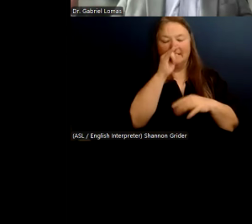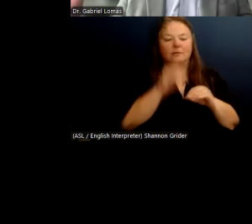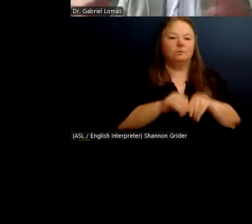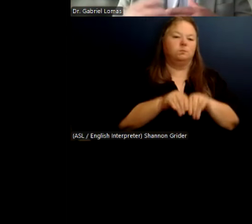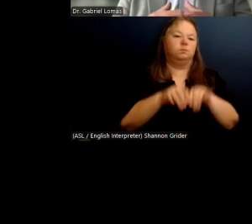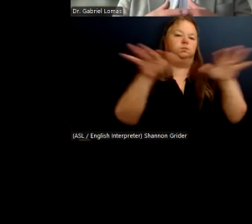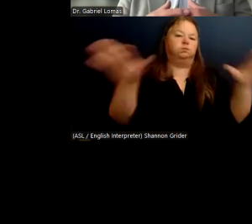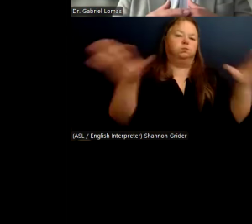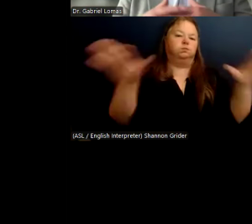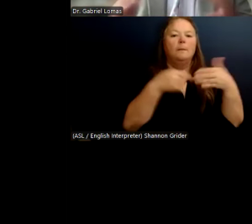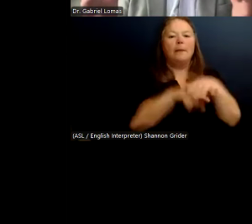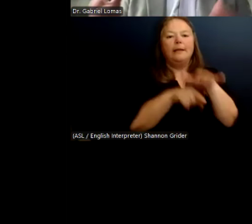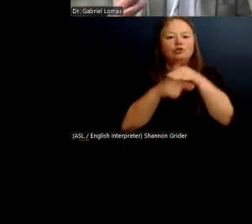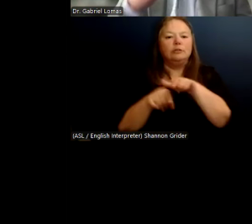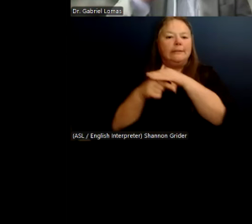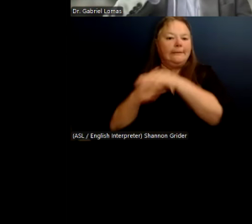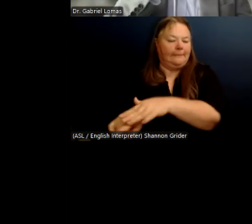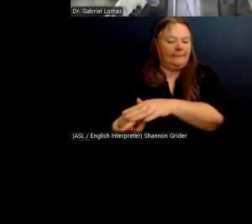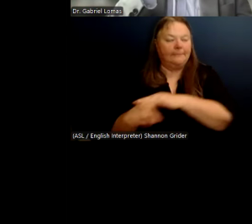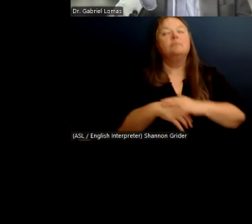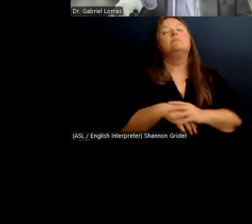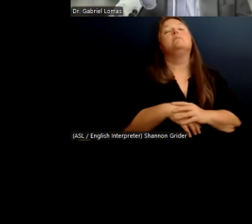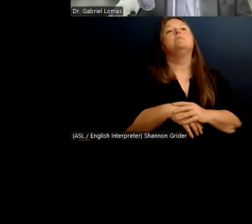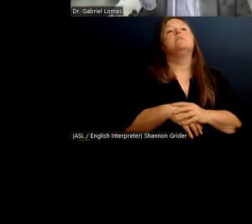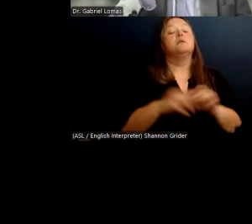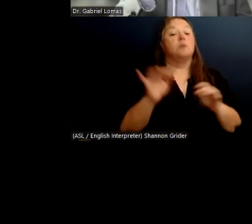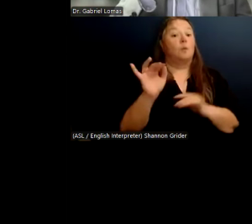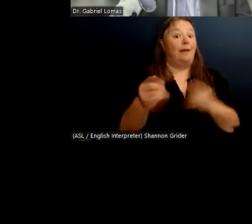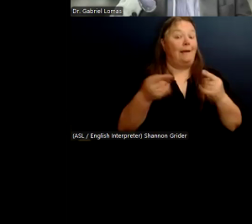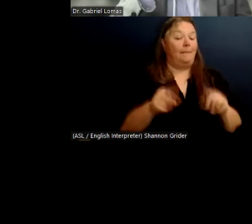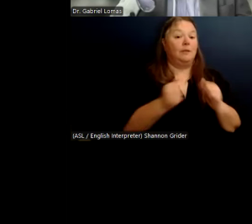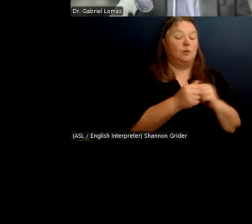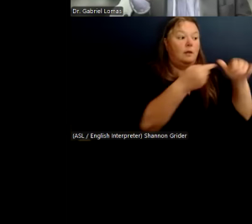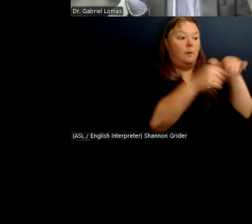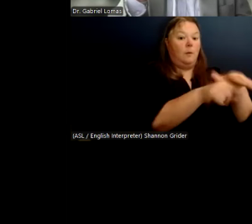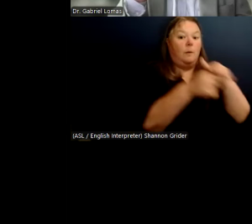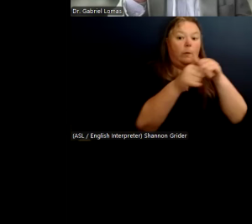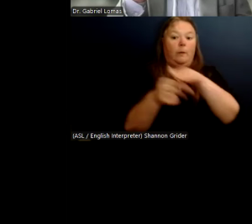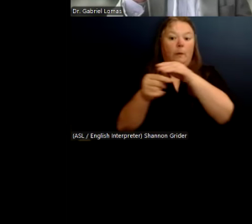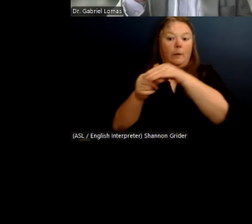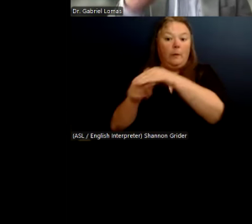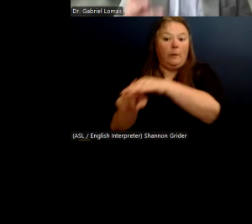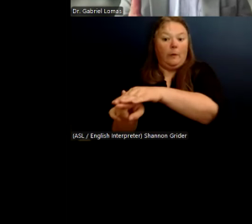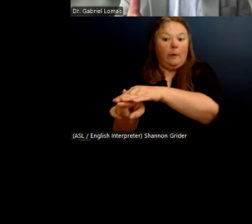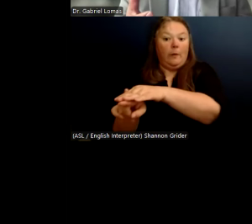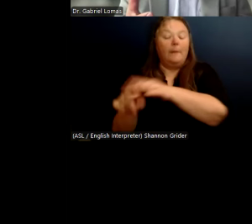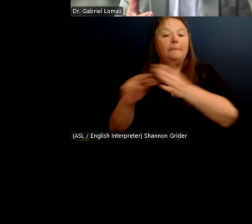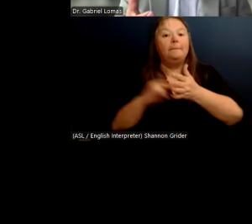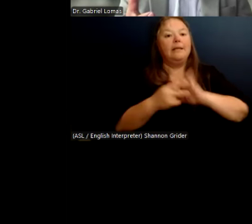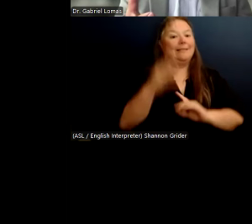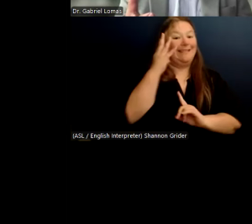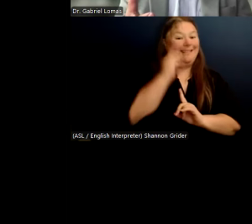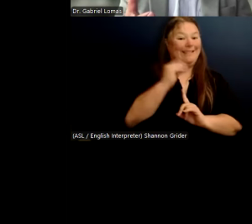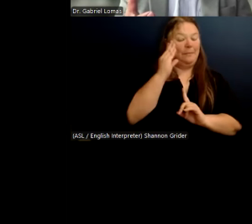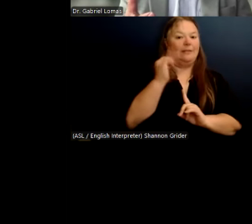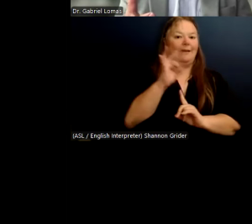across the landscape. And what happens when you do that is that the experience of being